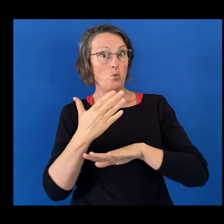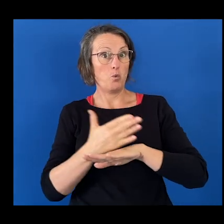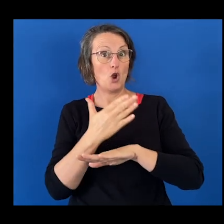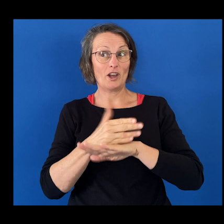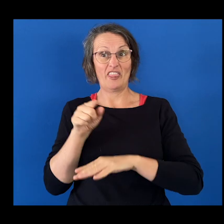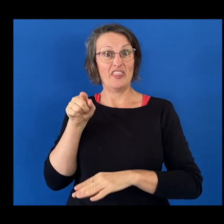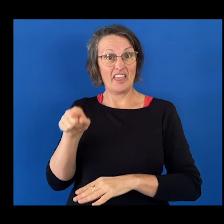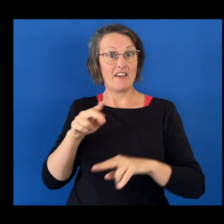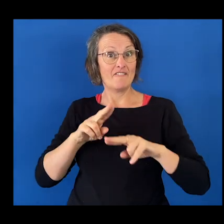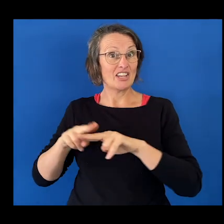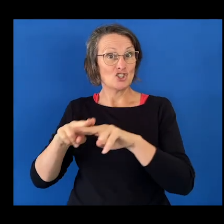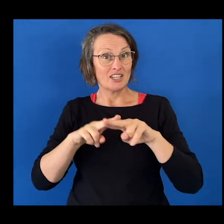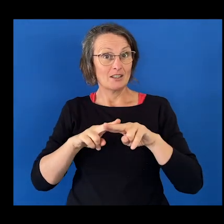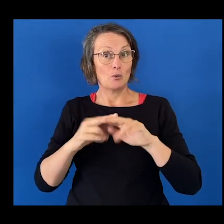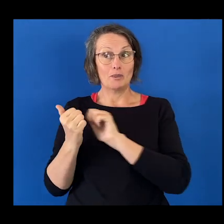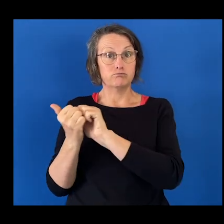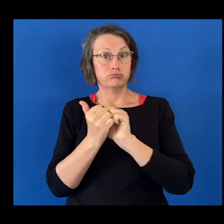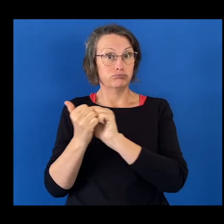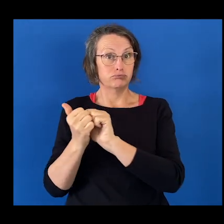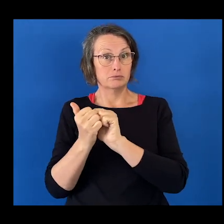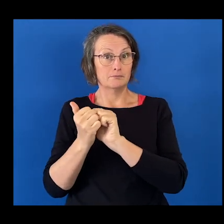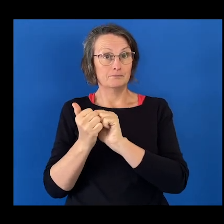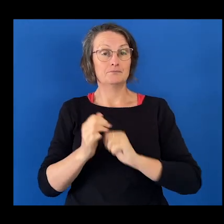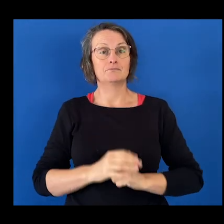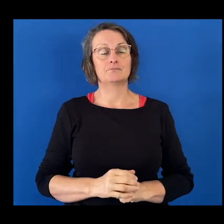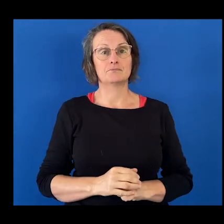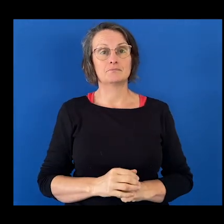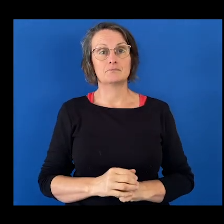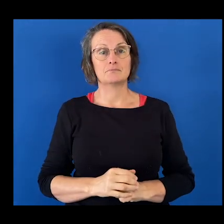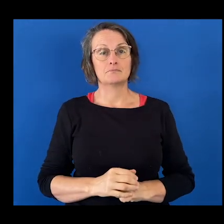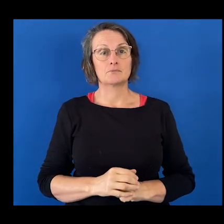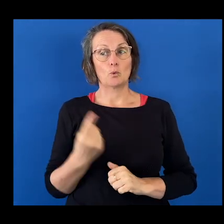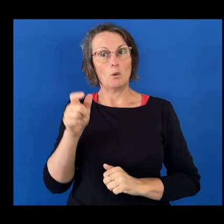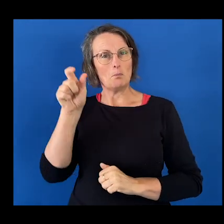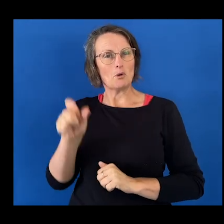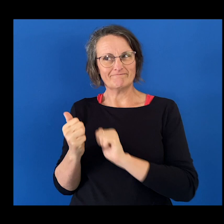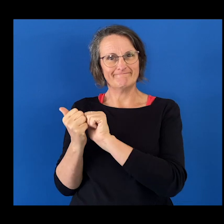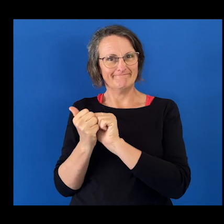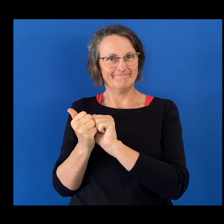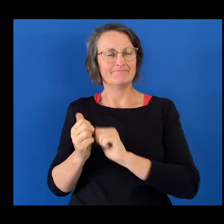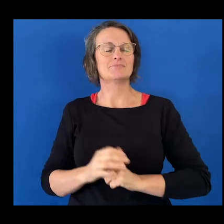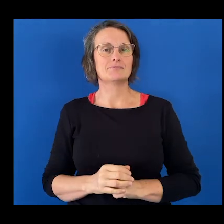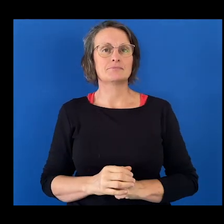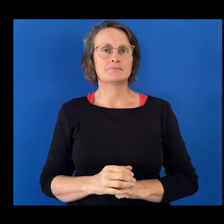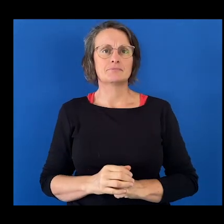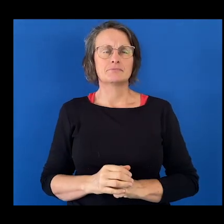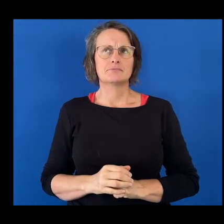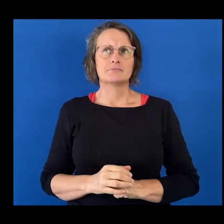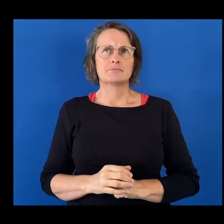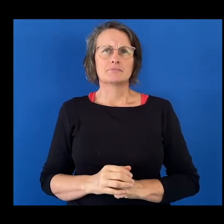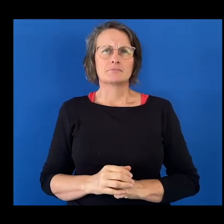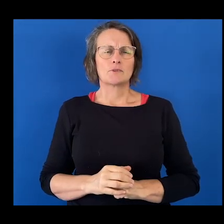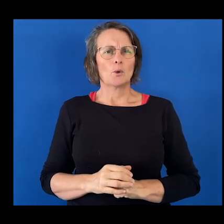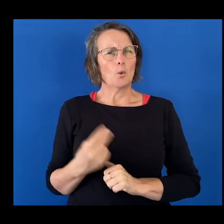working in Fiji with my collaborator there, whose name is Tamari Dambe Ikanadea,